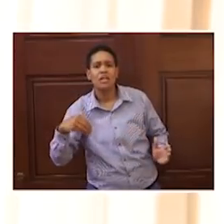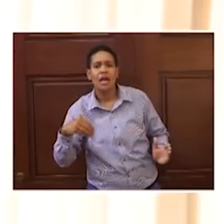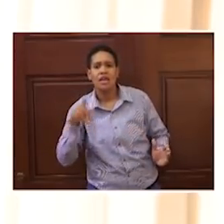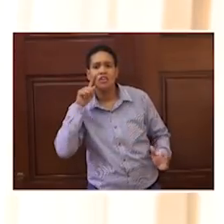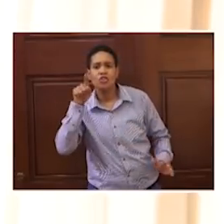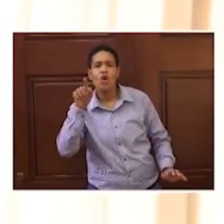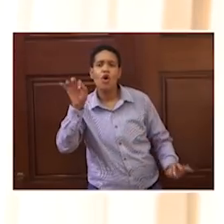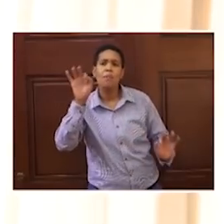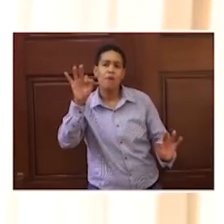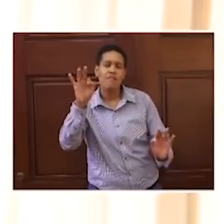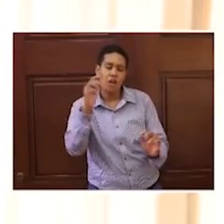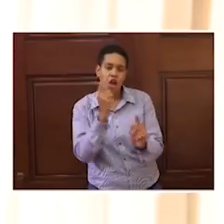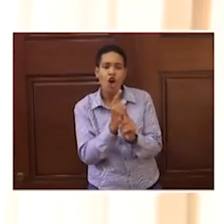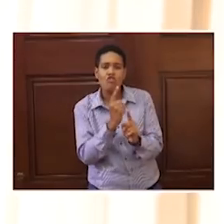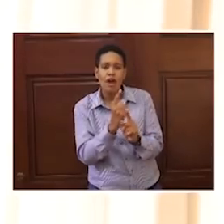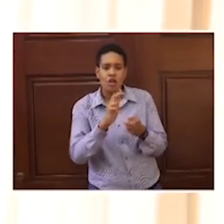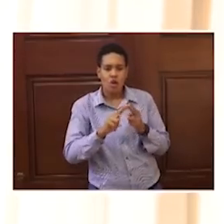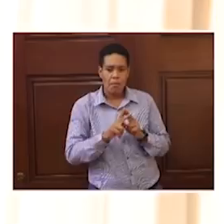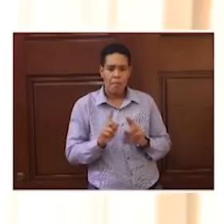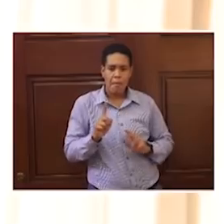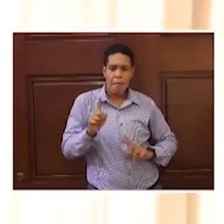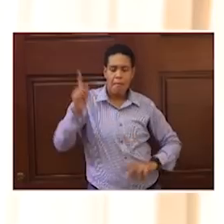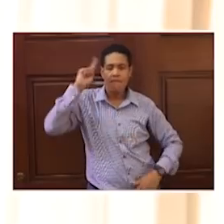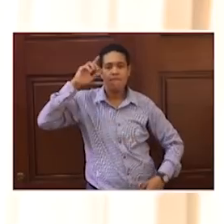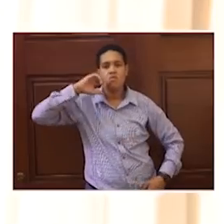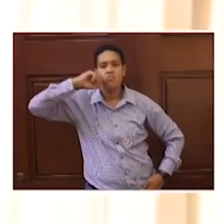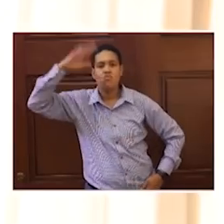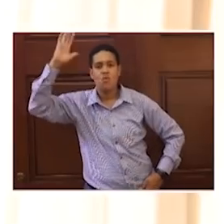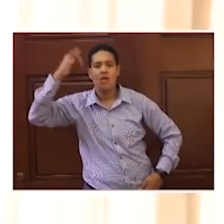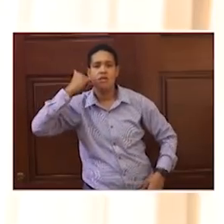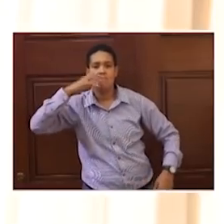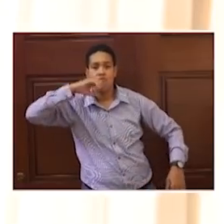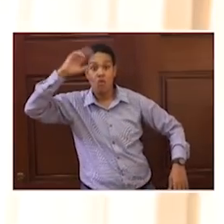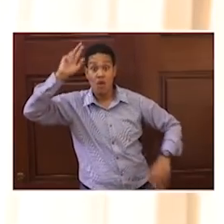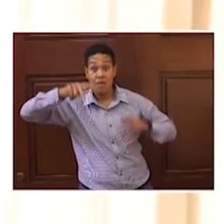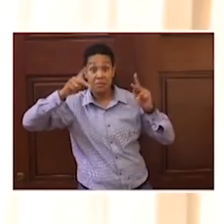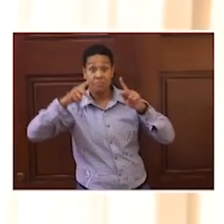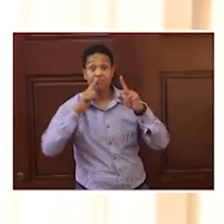you are perfectly correct that these, if our older people get